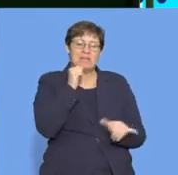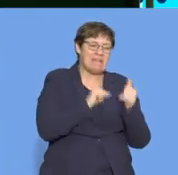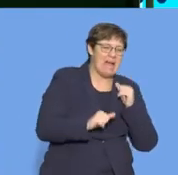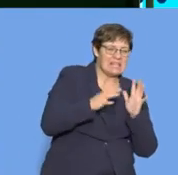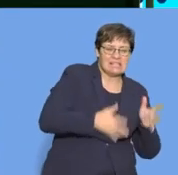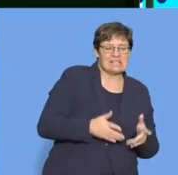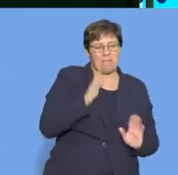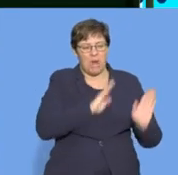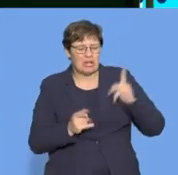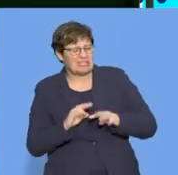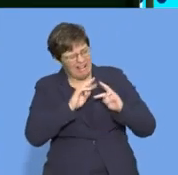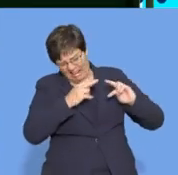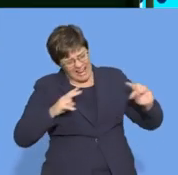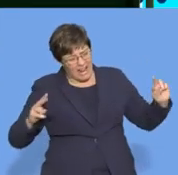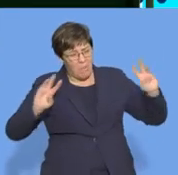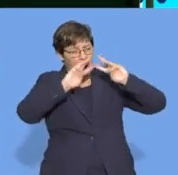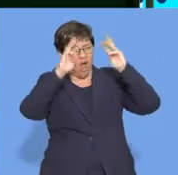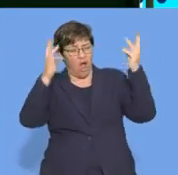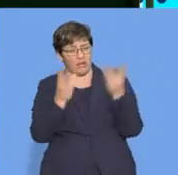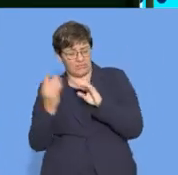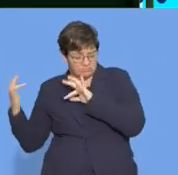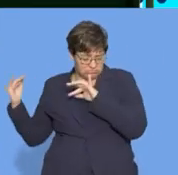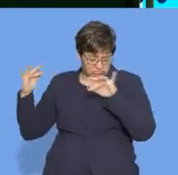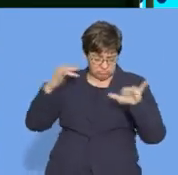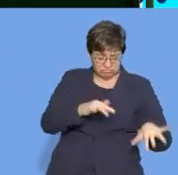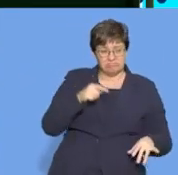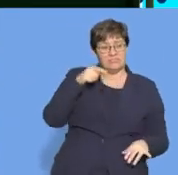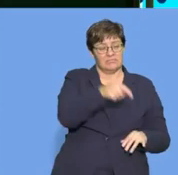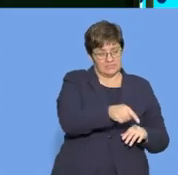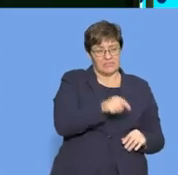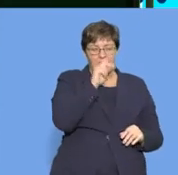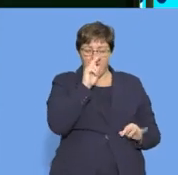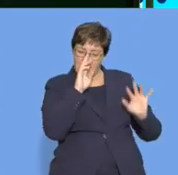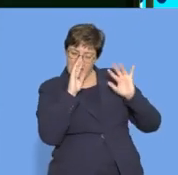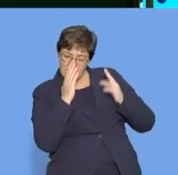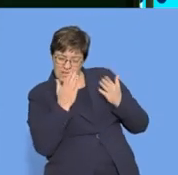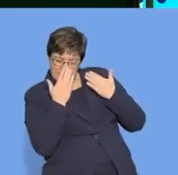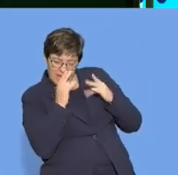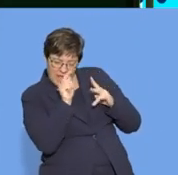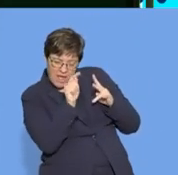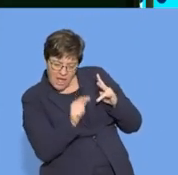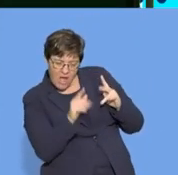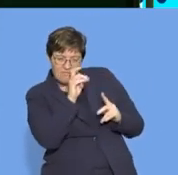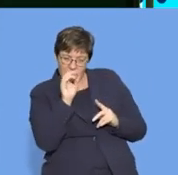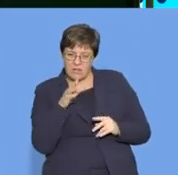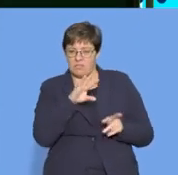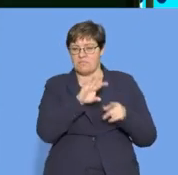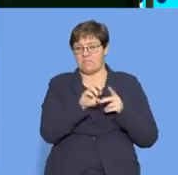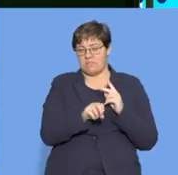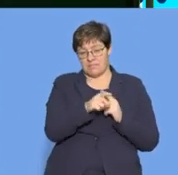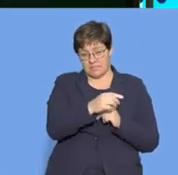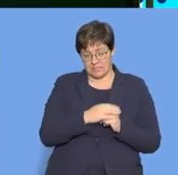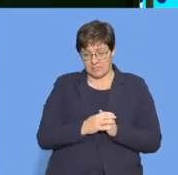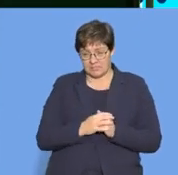paleontologists, scientists, biologists from all over the world come here to actually study the fossils that have